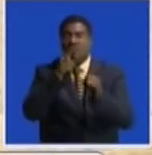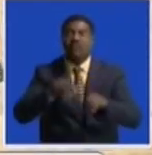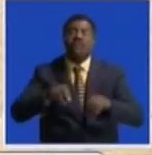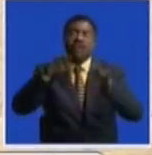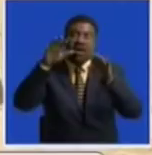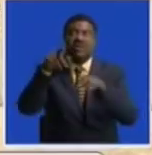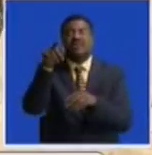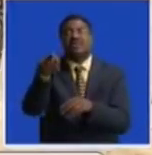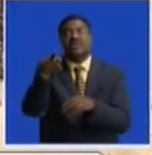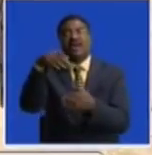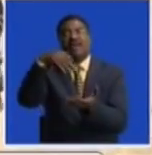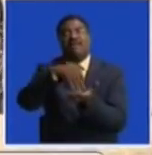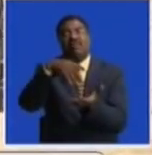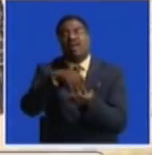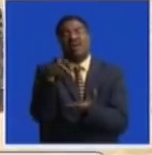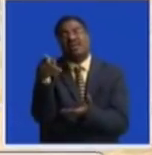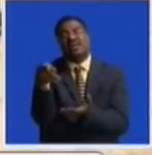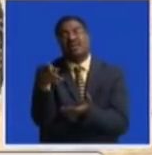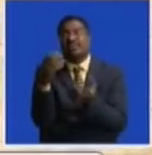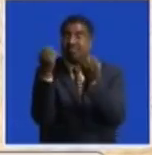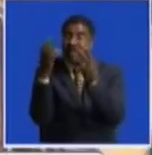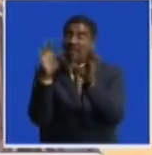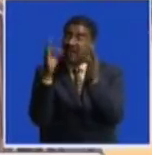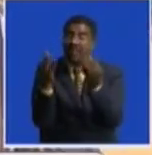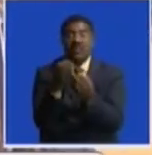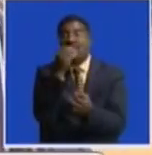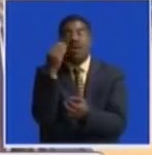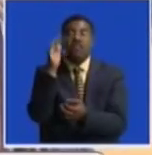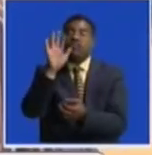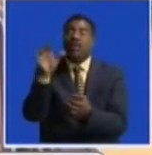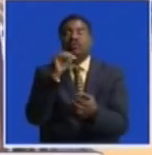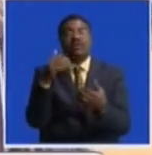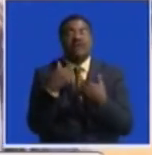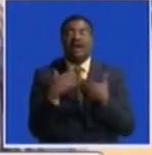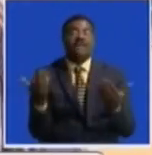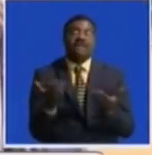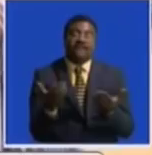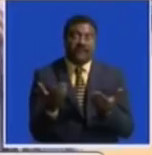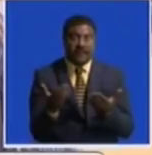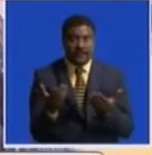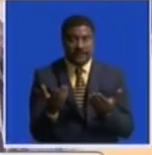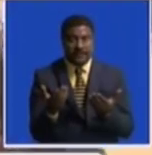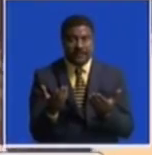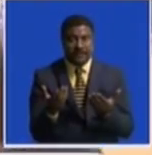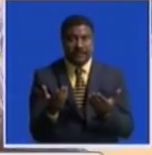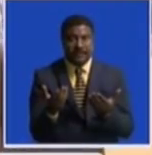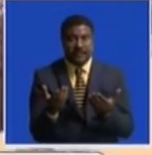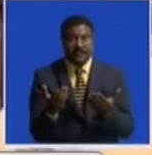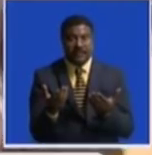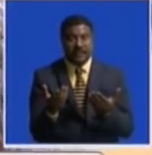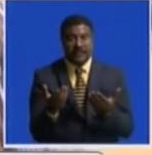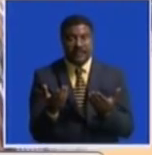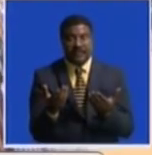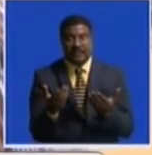February this year, leaving many families homeless. Hapa na pulika makola kama nipasa ulimi wonena kuti kunthaze maybe lingasinga